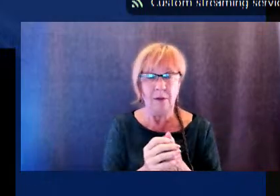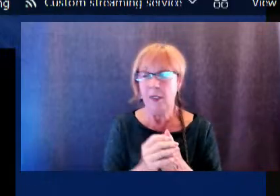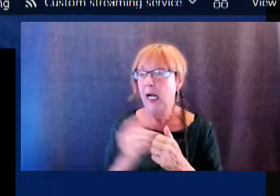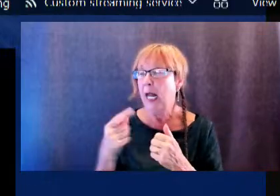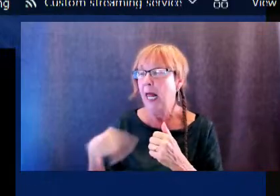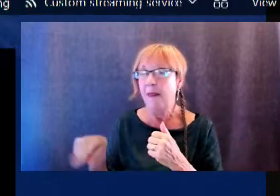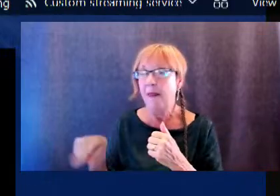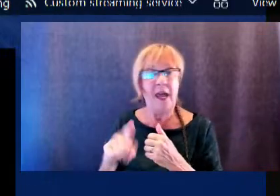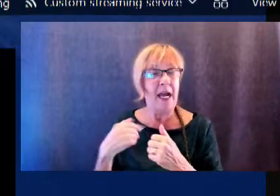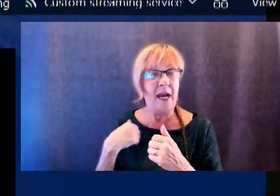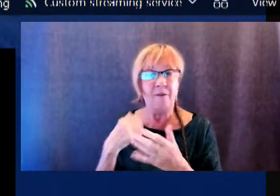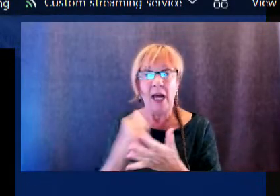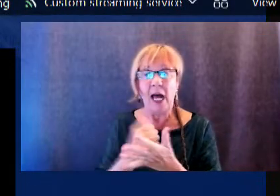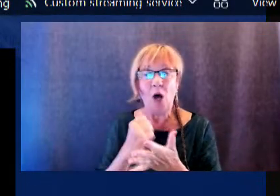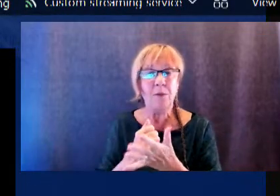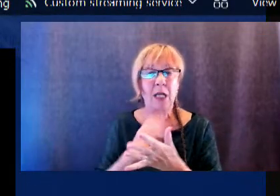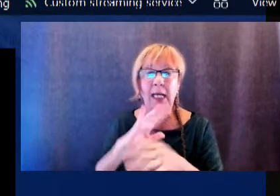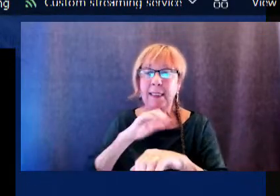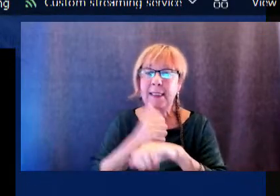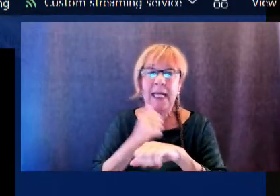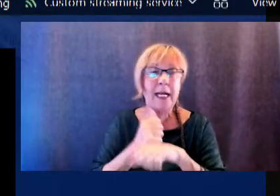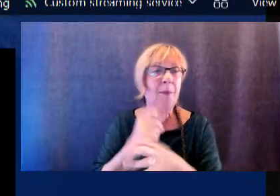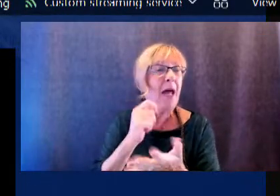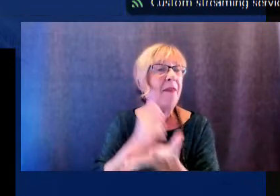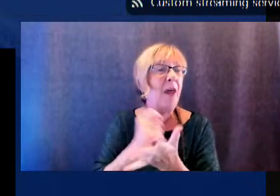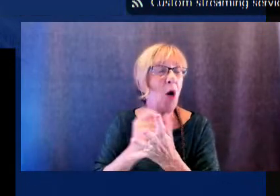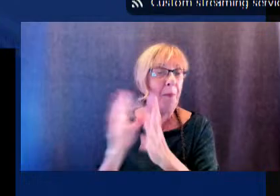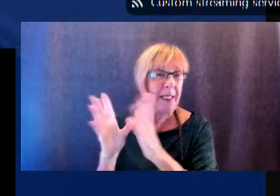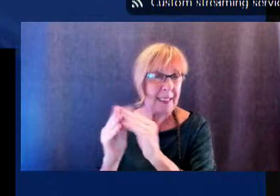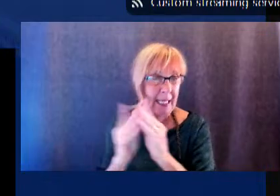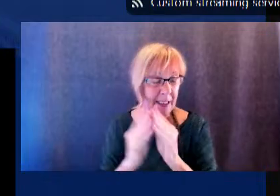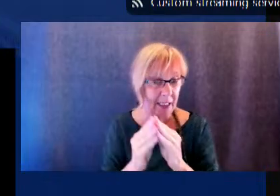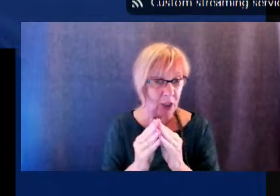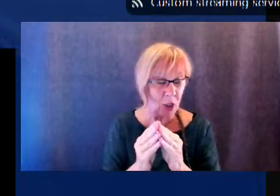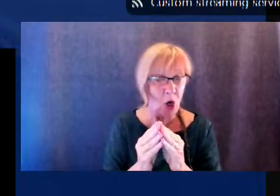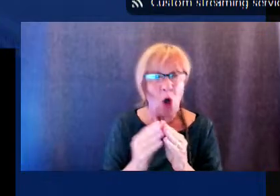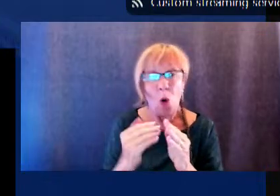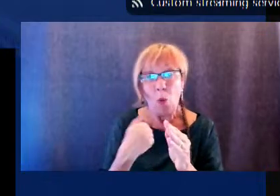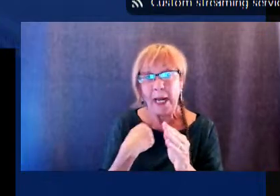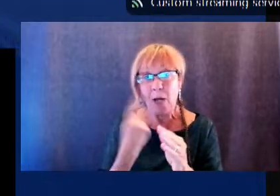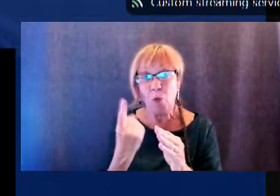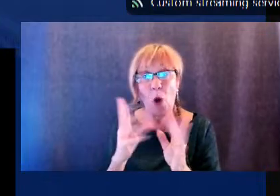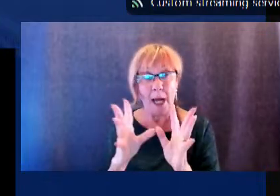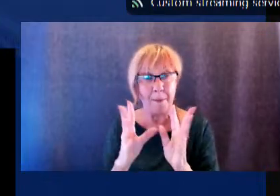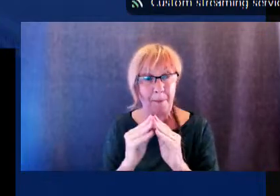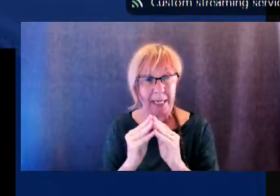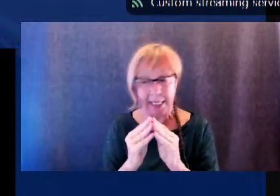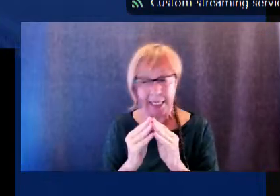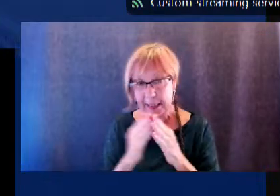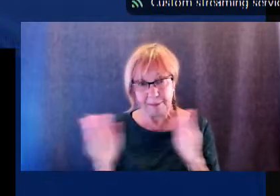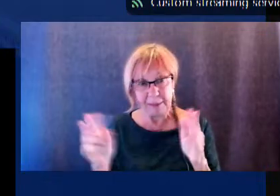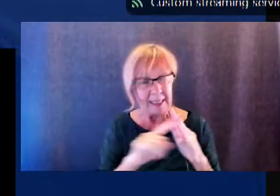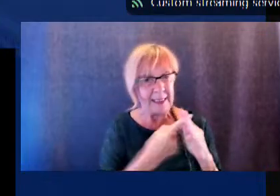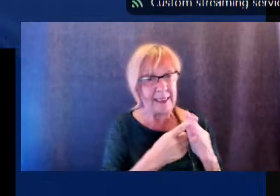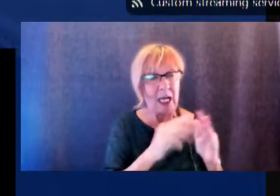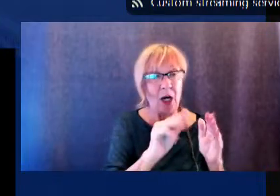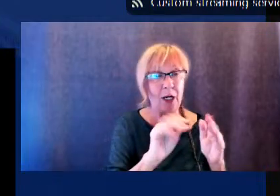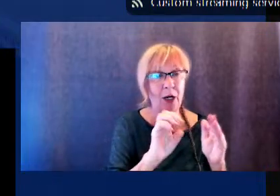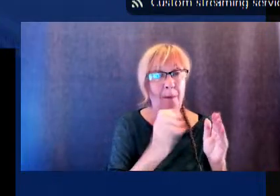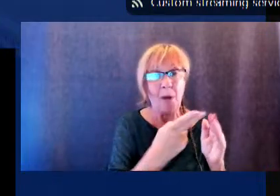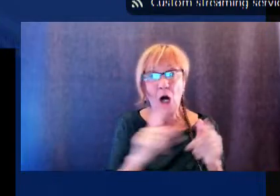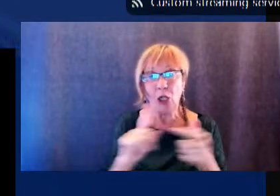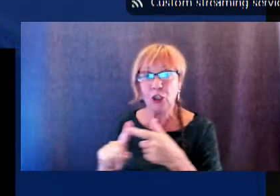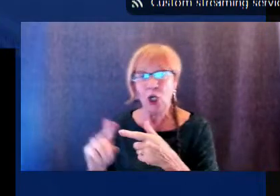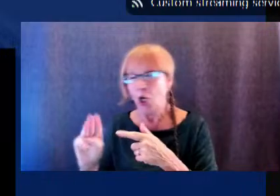therapy sessions after the fires, including an entire series that ran from March through May at Octavia's Bookshelf in